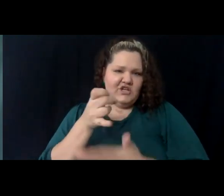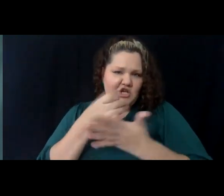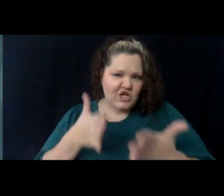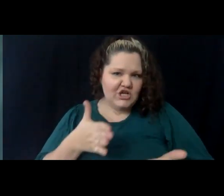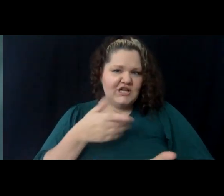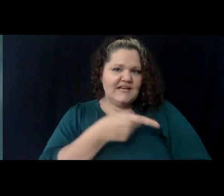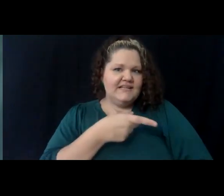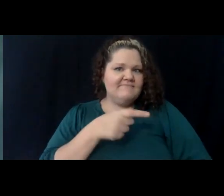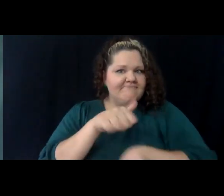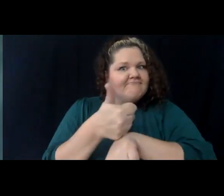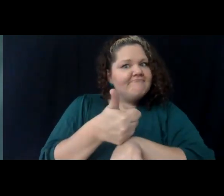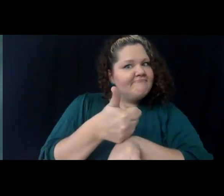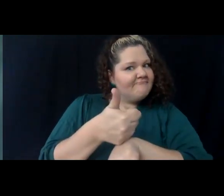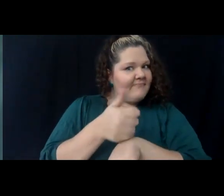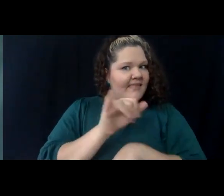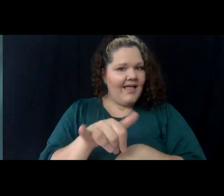in London.